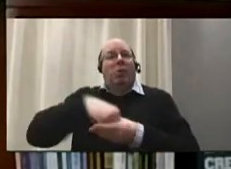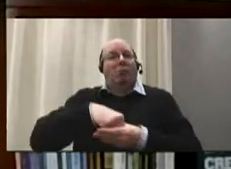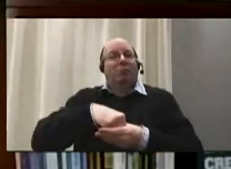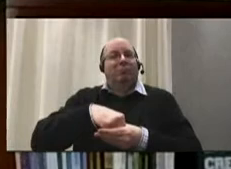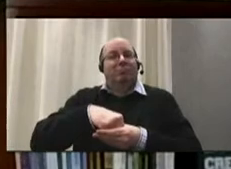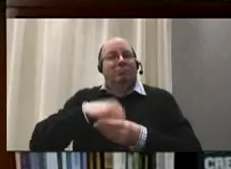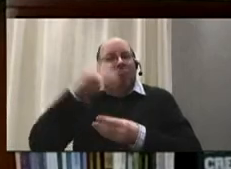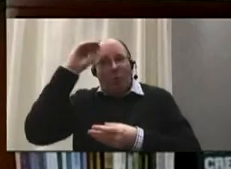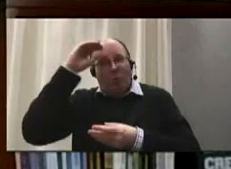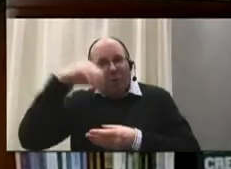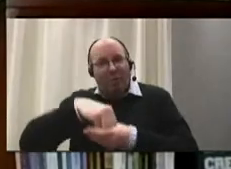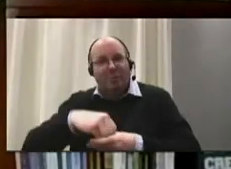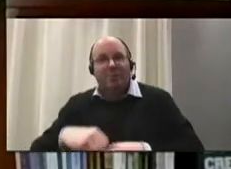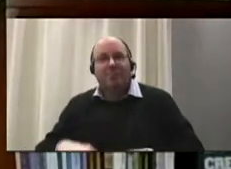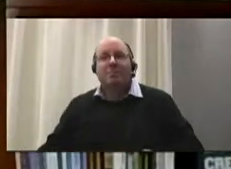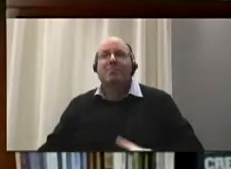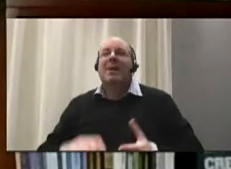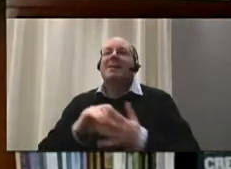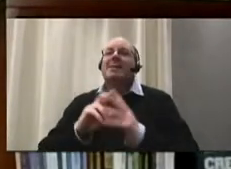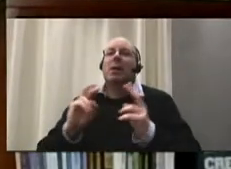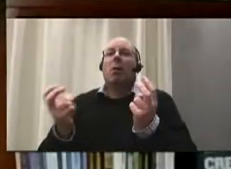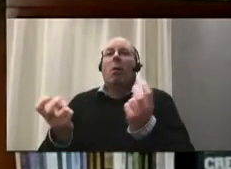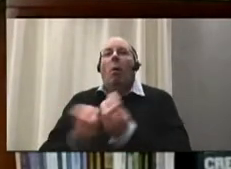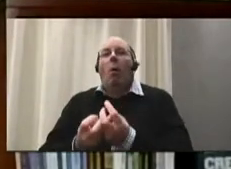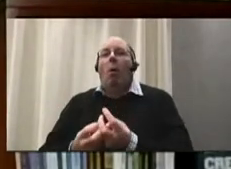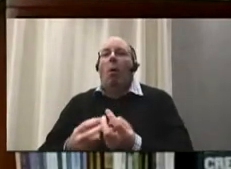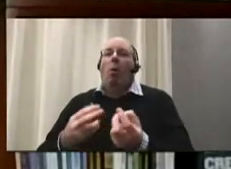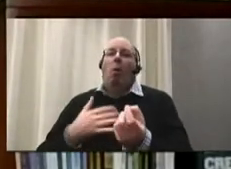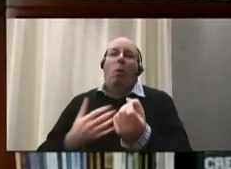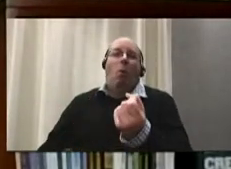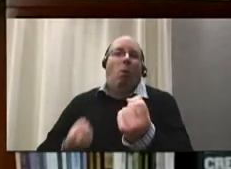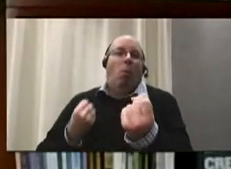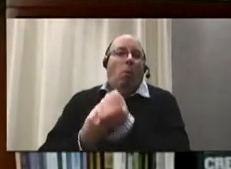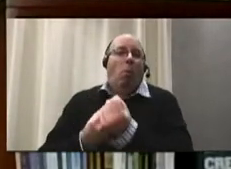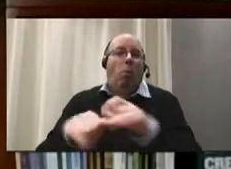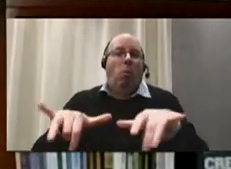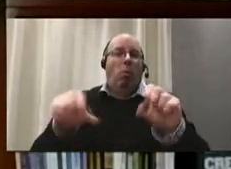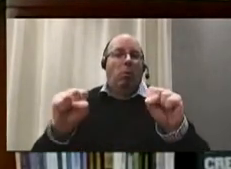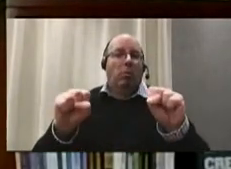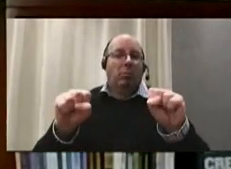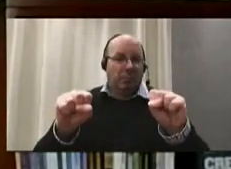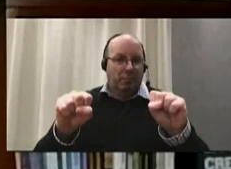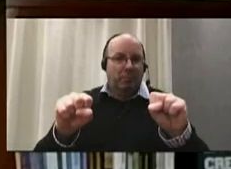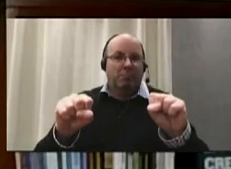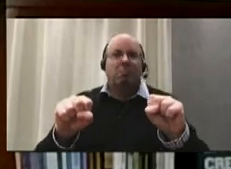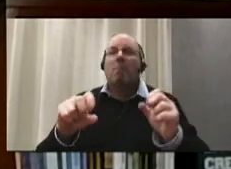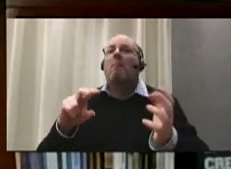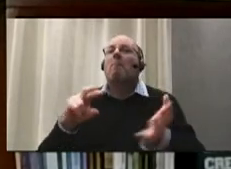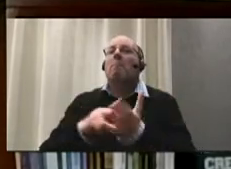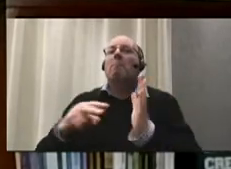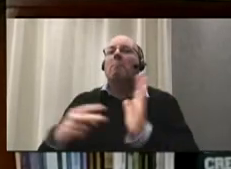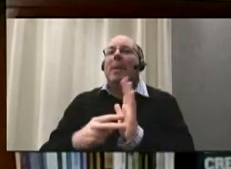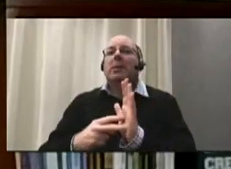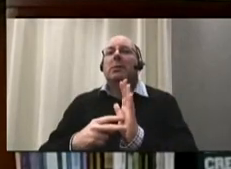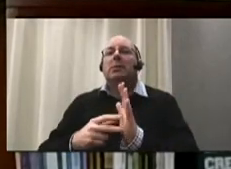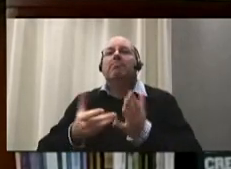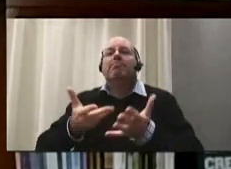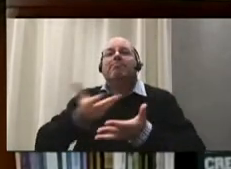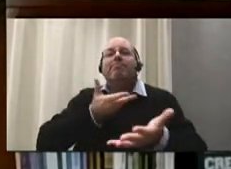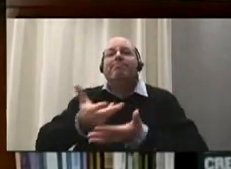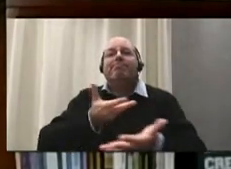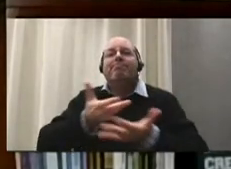I'm a big proponent of. It is a dialogue that invites people into a safe space to